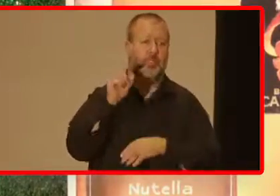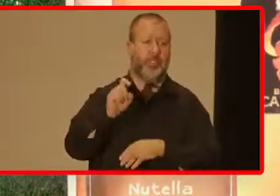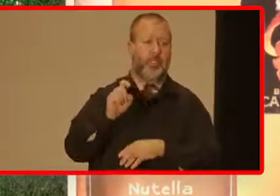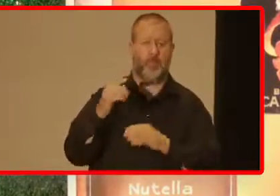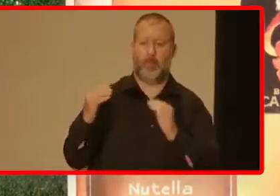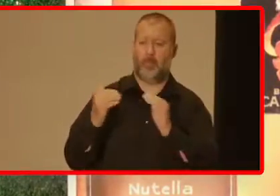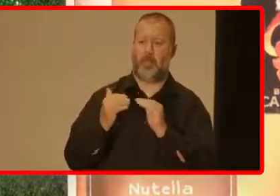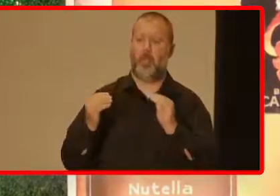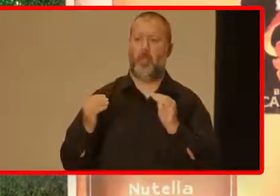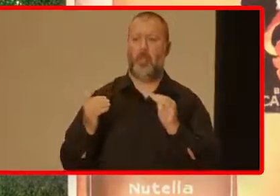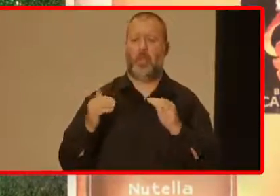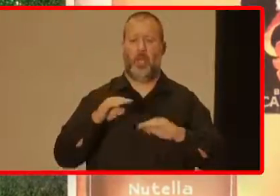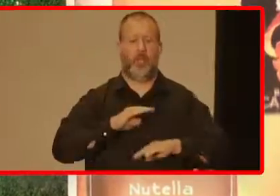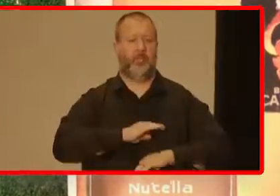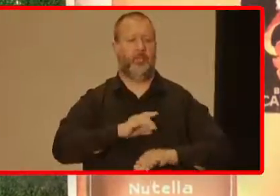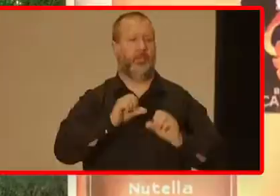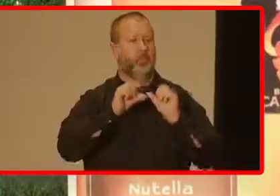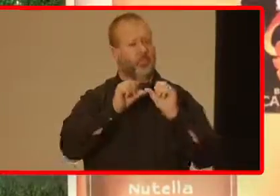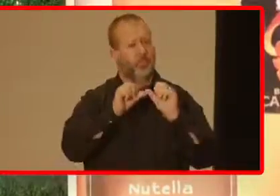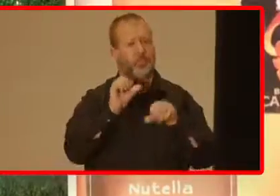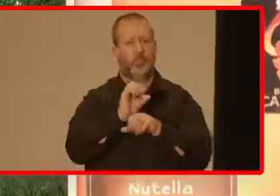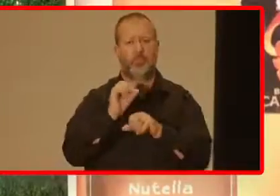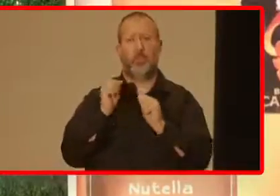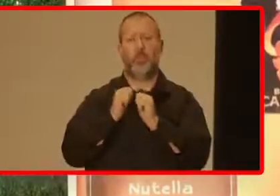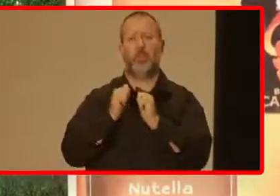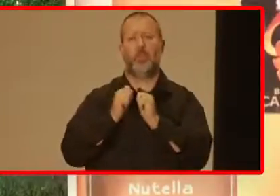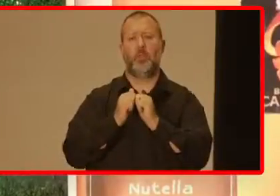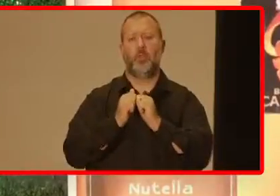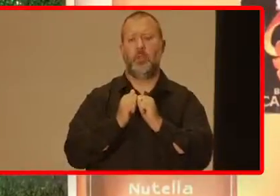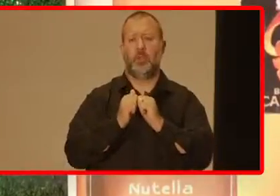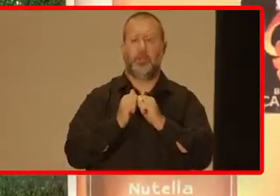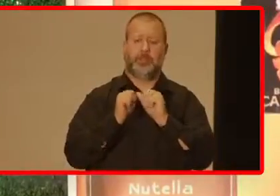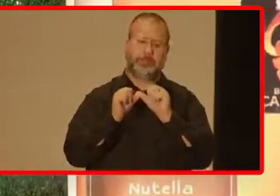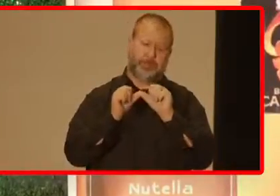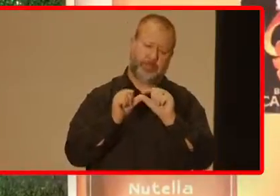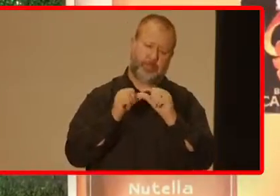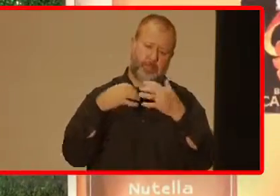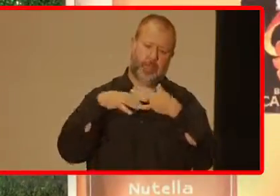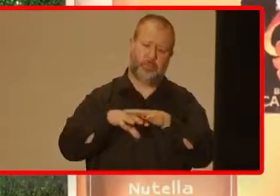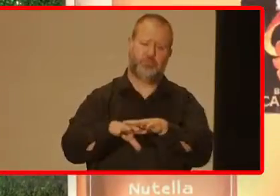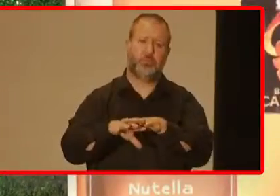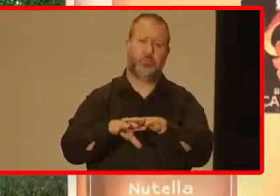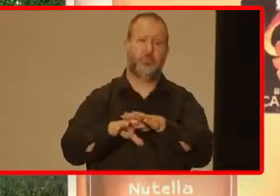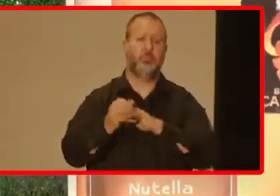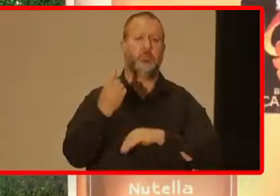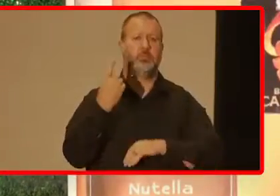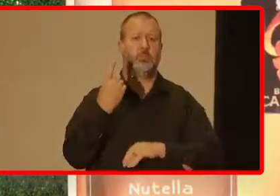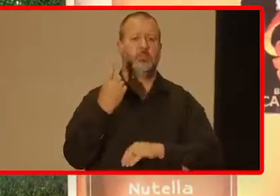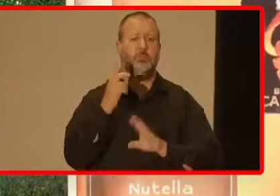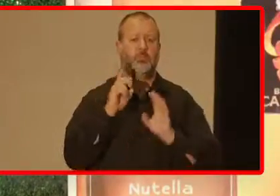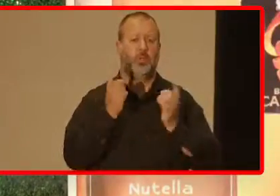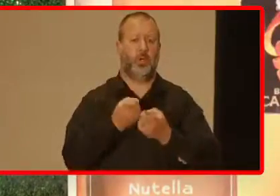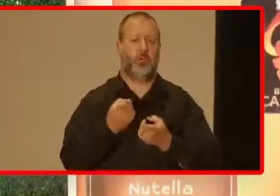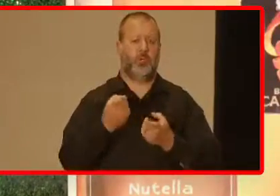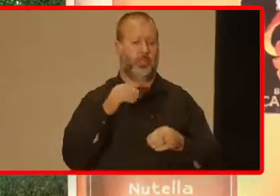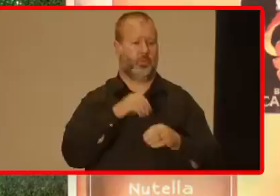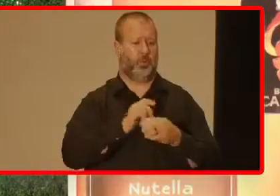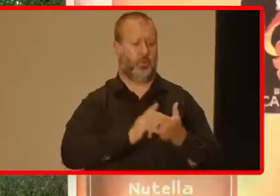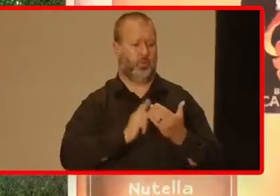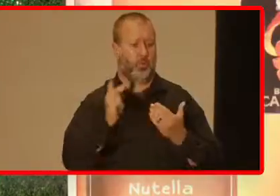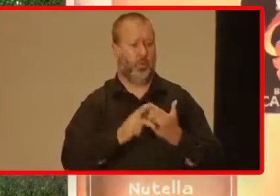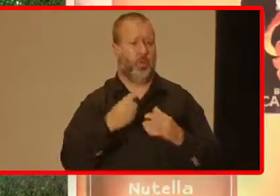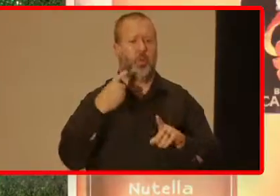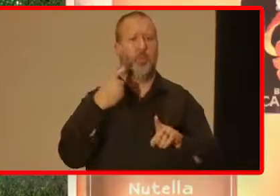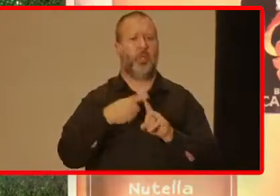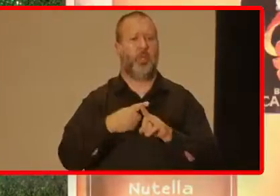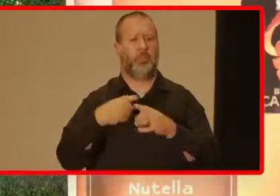met. As we continue our work together to integrate of not only the department's internal programs, but